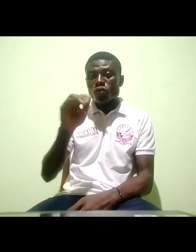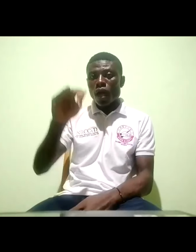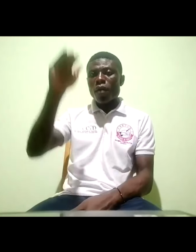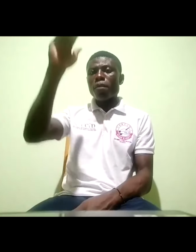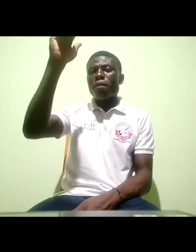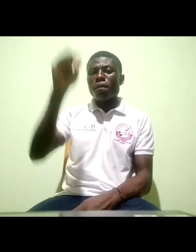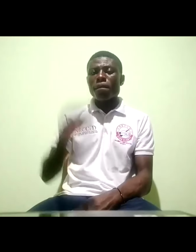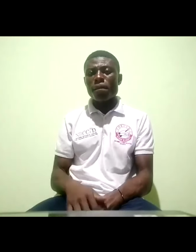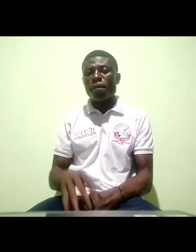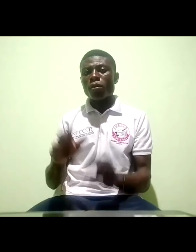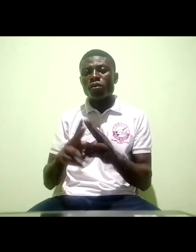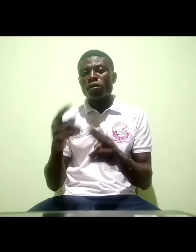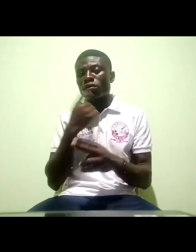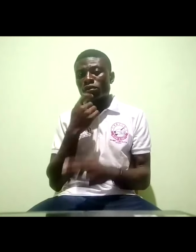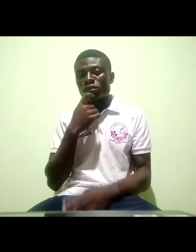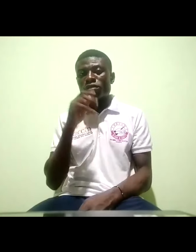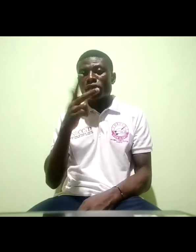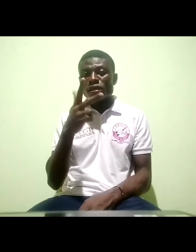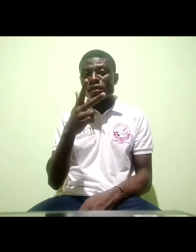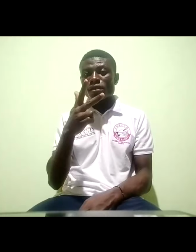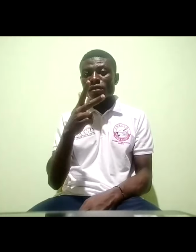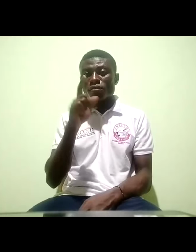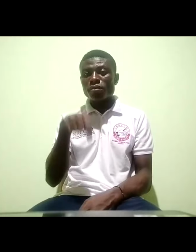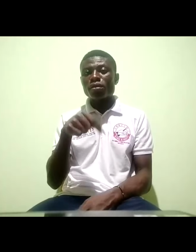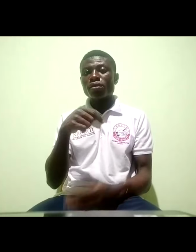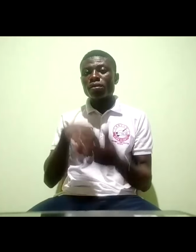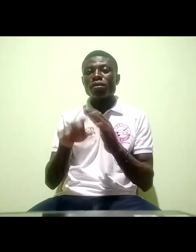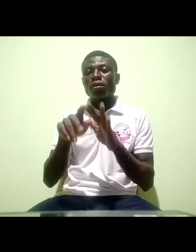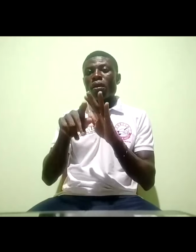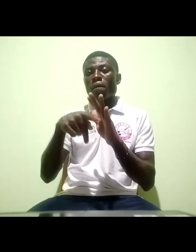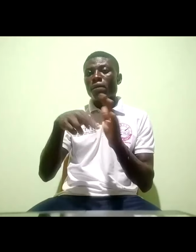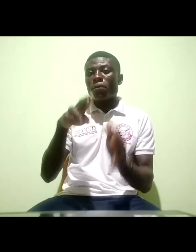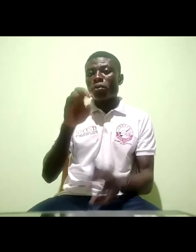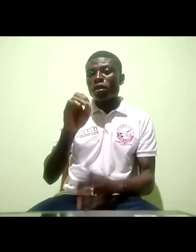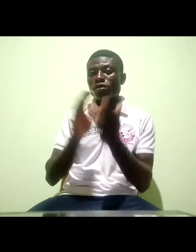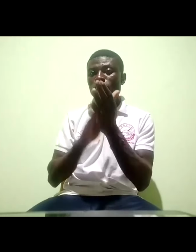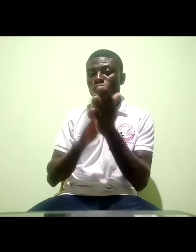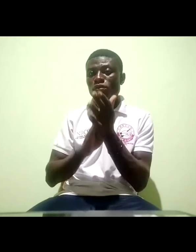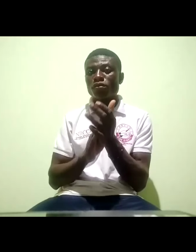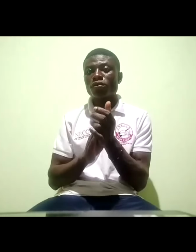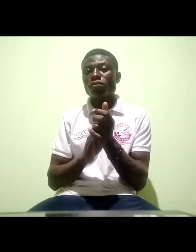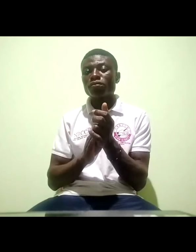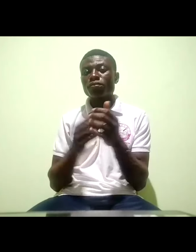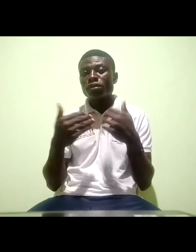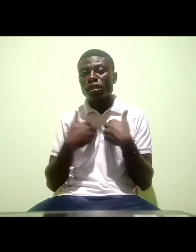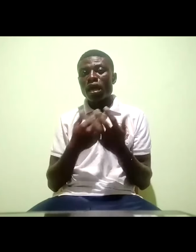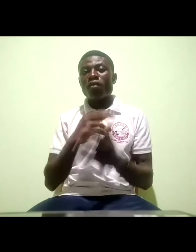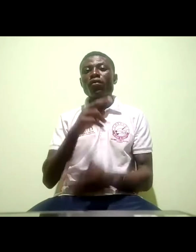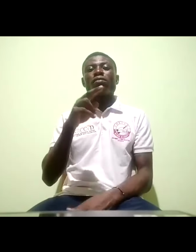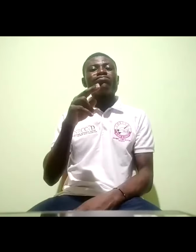at least at age 3, you should be in the preschool. The Okay. preschool has the nursery,